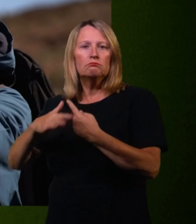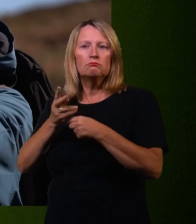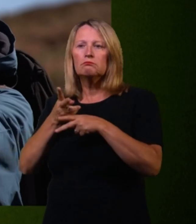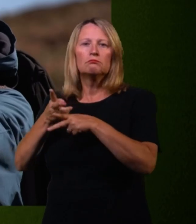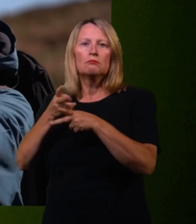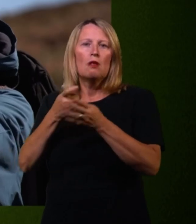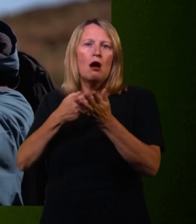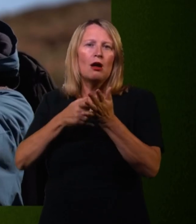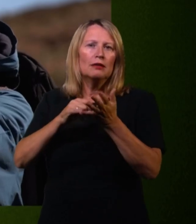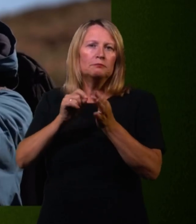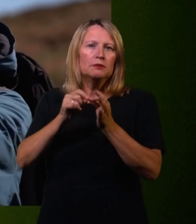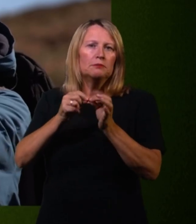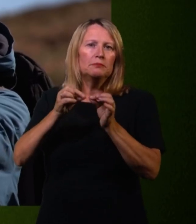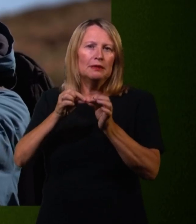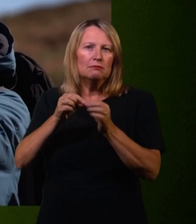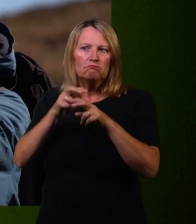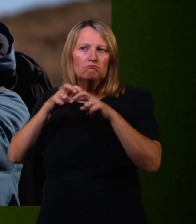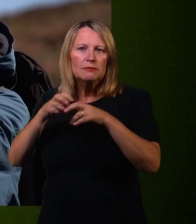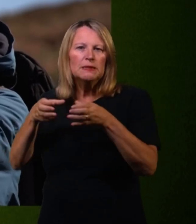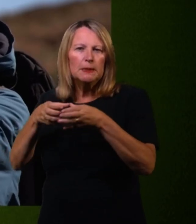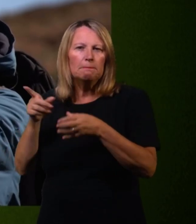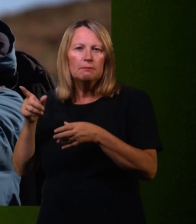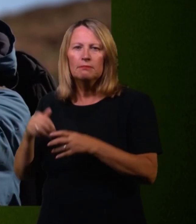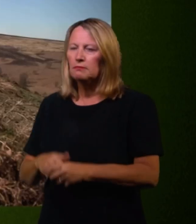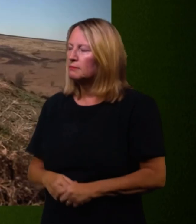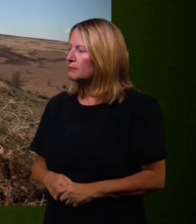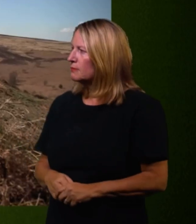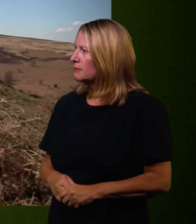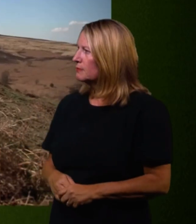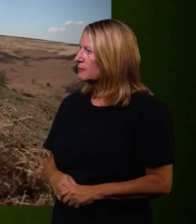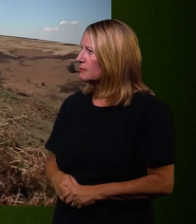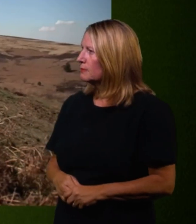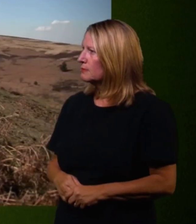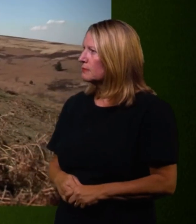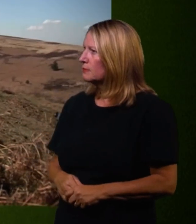for the RSPB's investigations team.